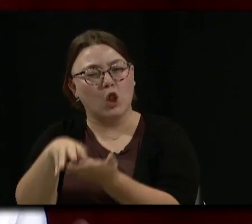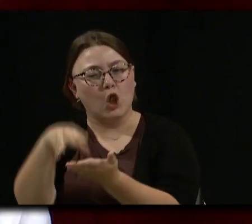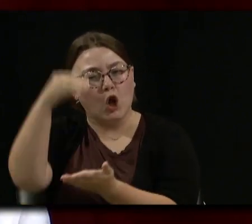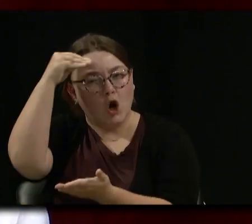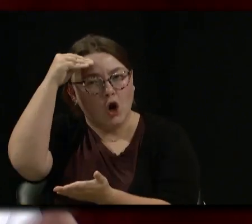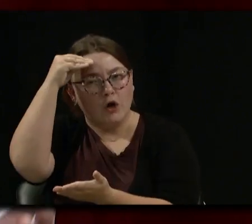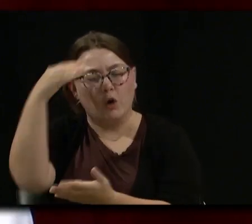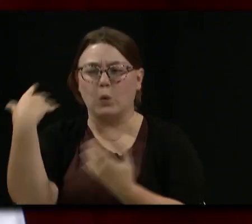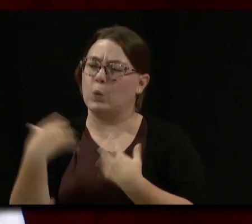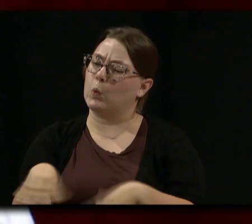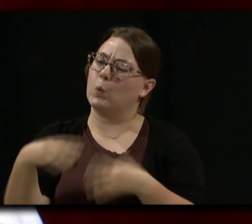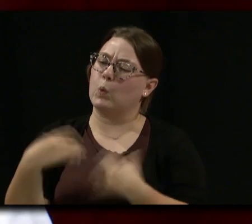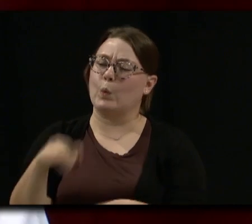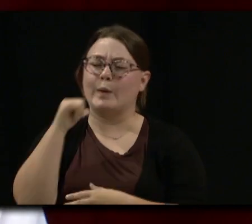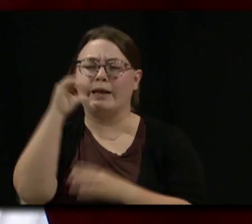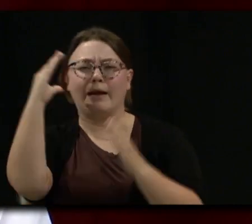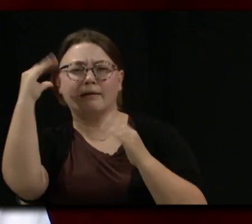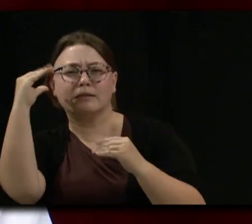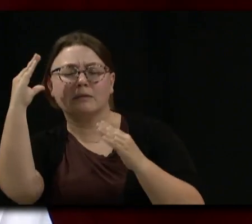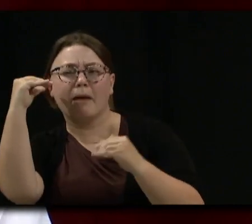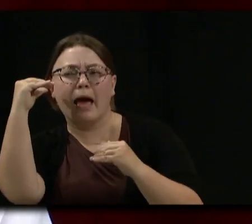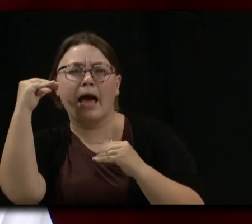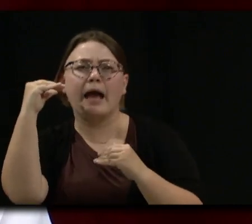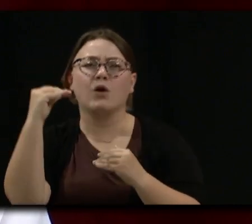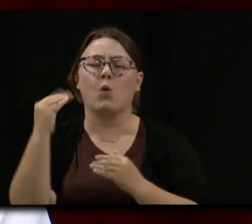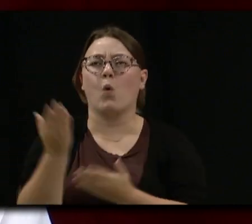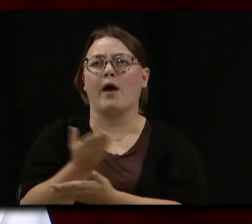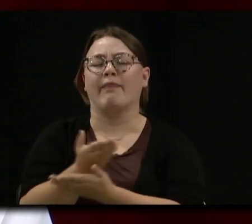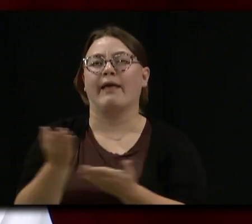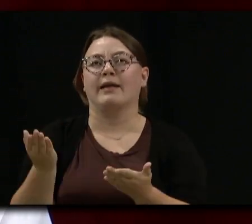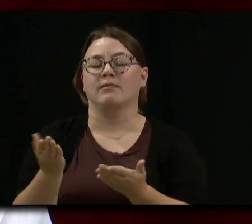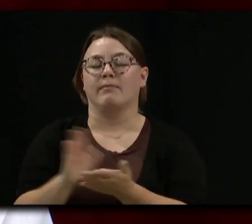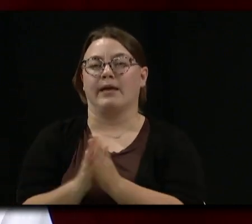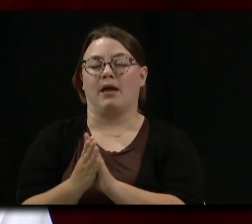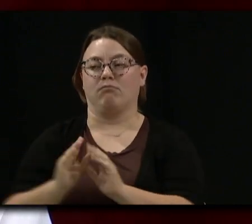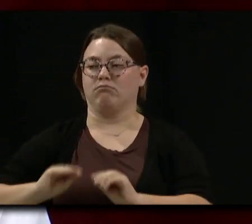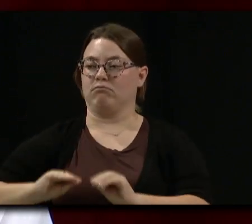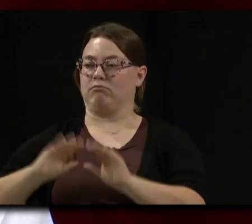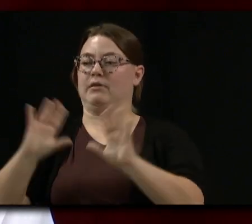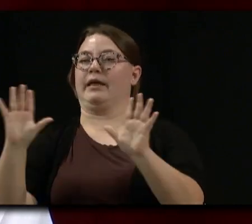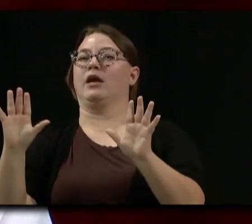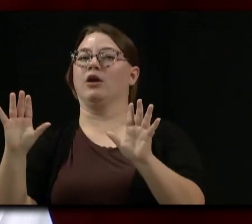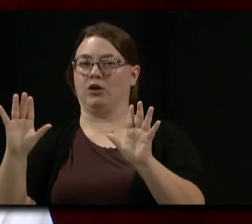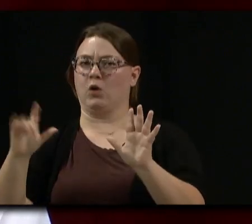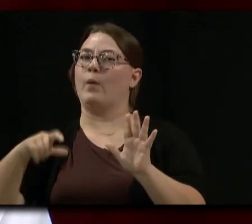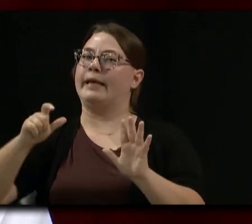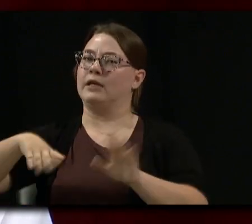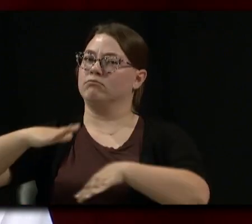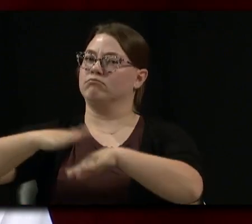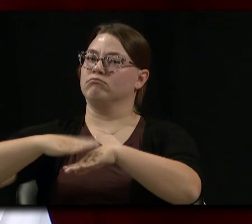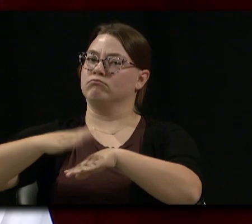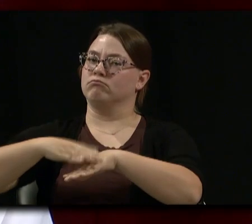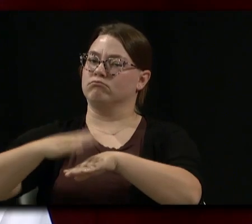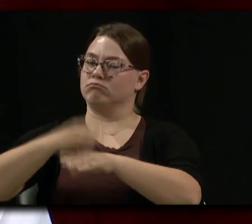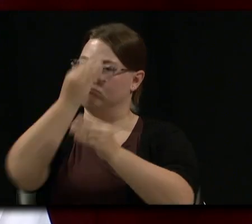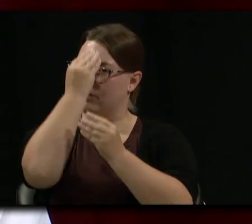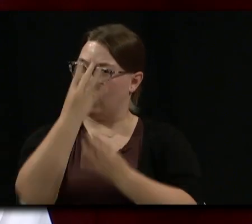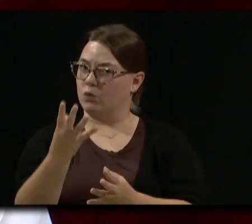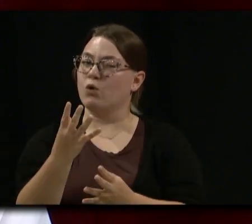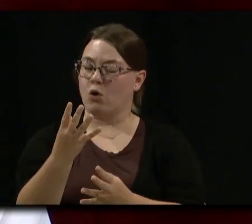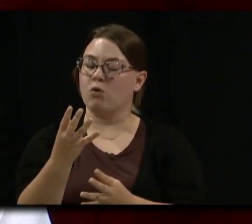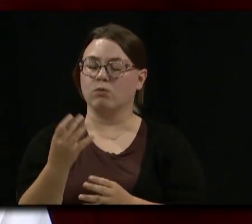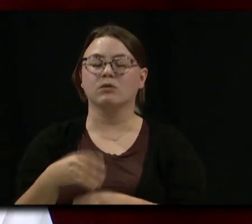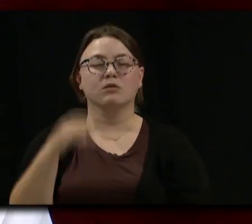didn't expect, or anything that came to light that maybe would be helpful for people that will be voting in November to be aware